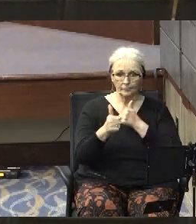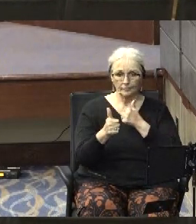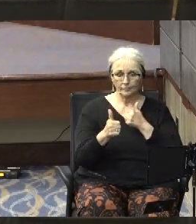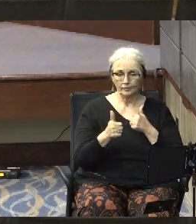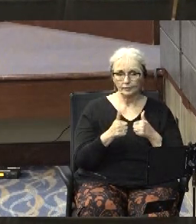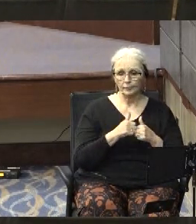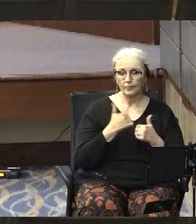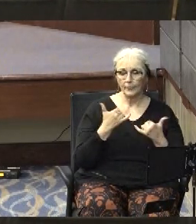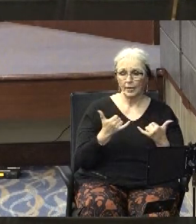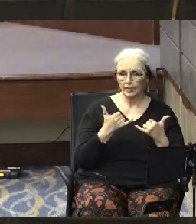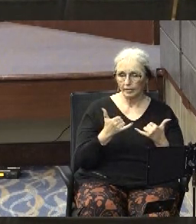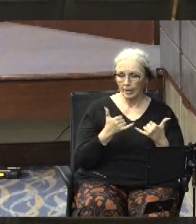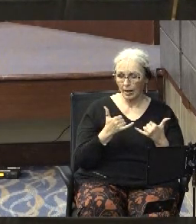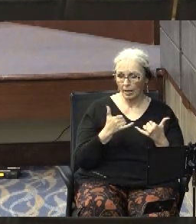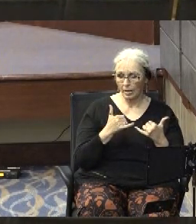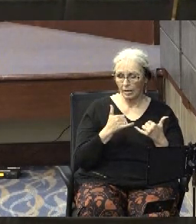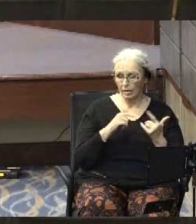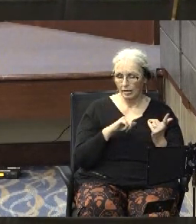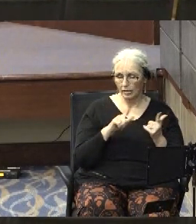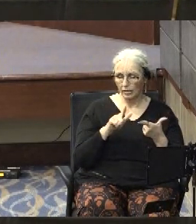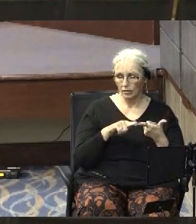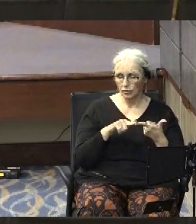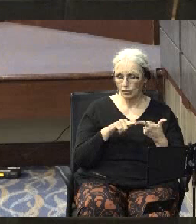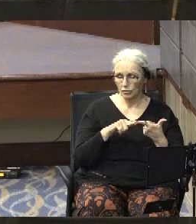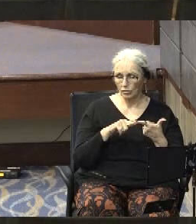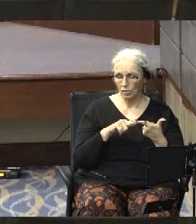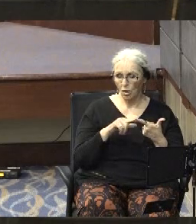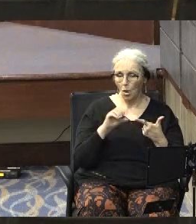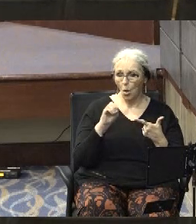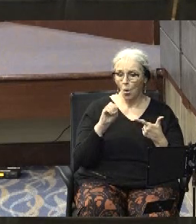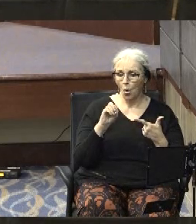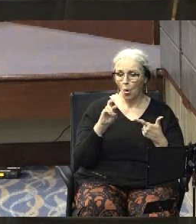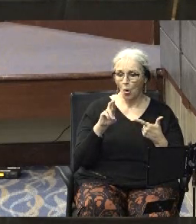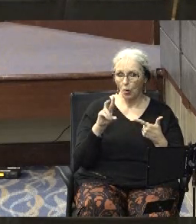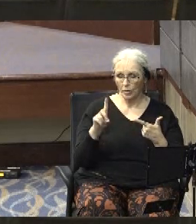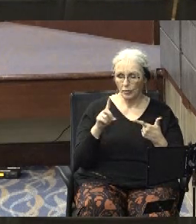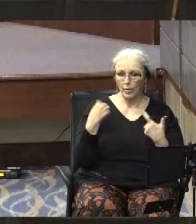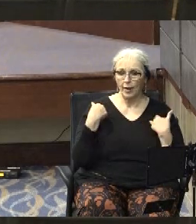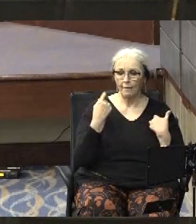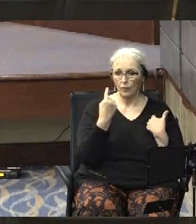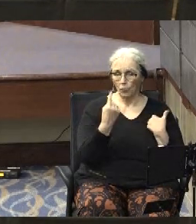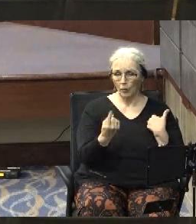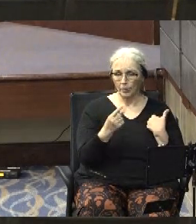we will now move to our ordinances. We have one ordinance